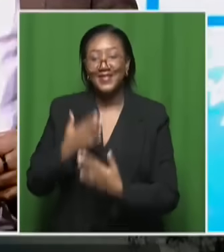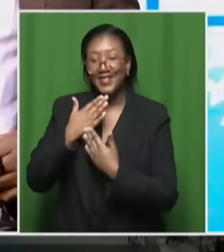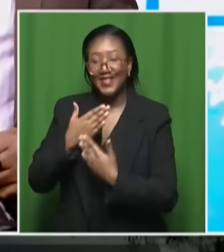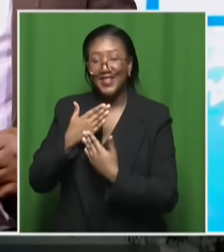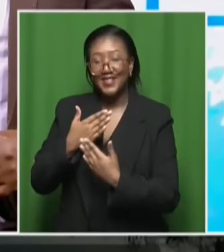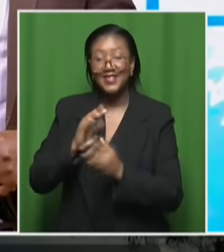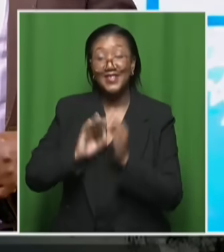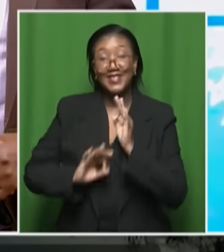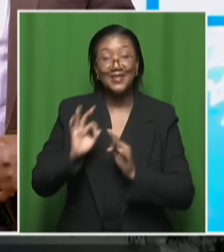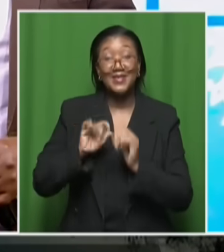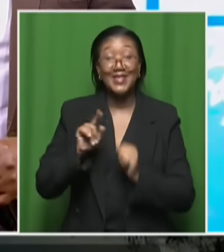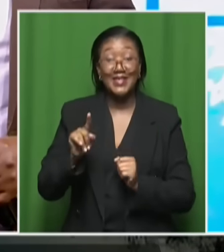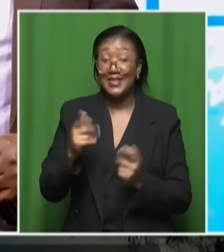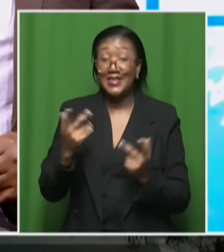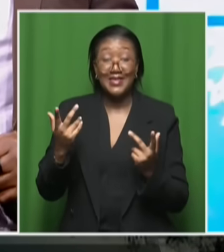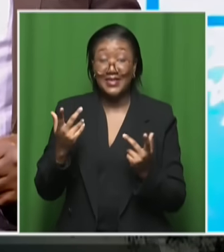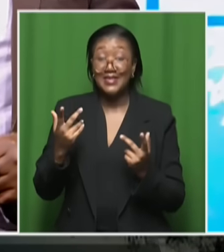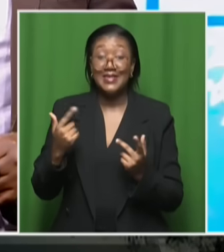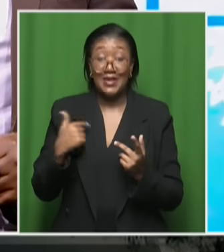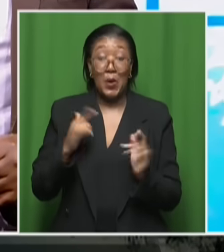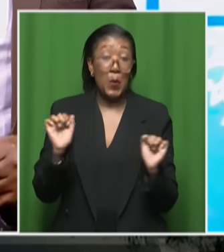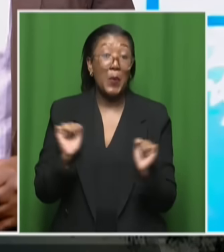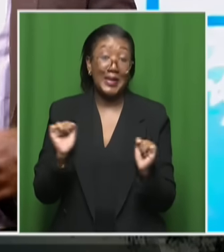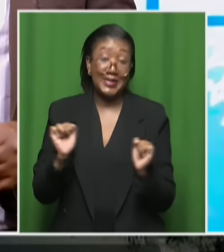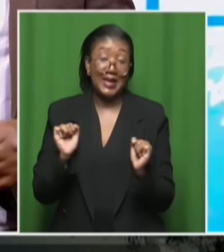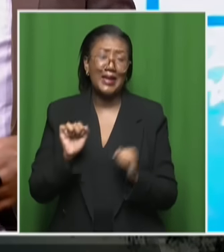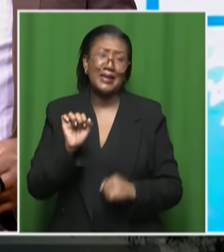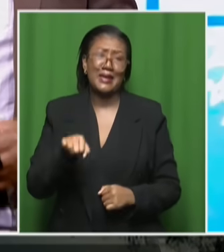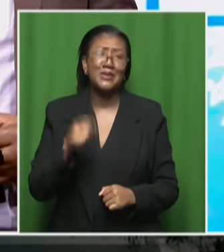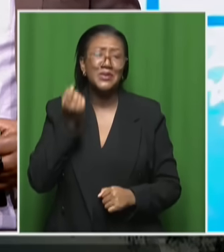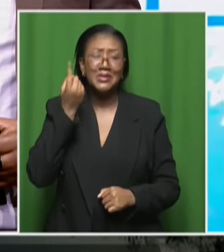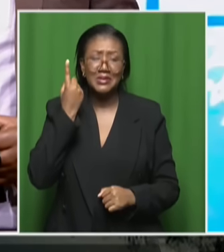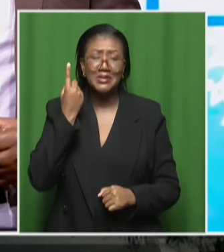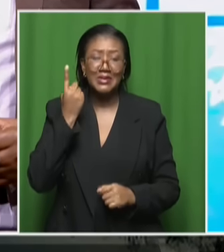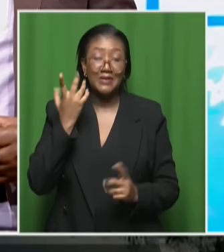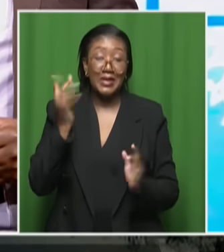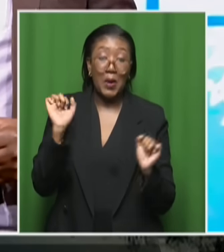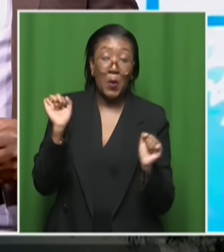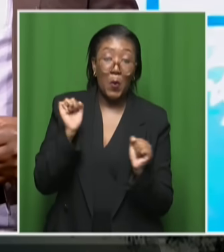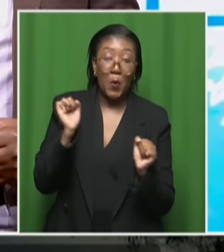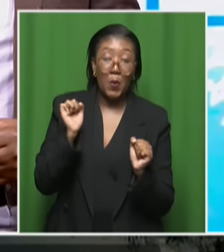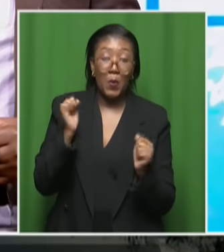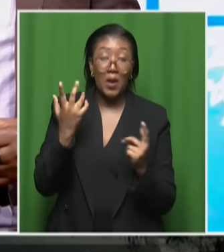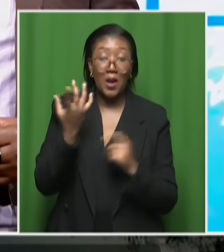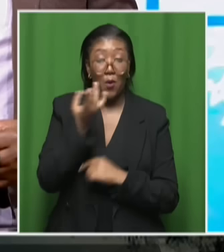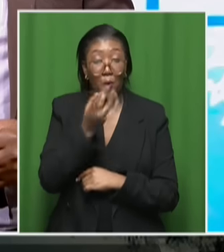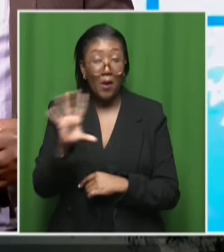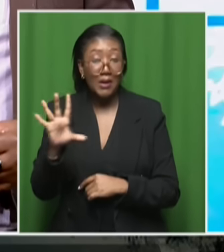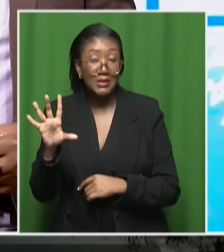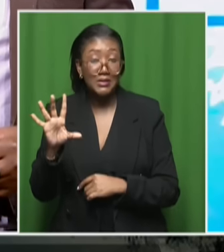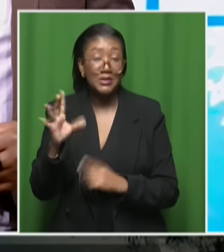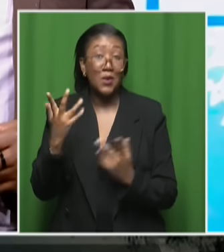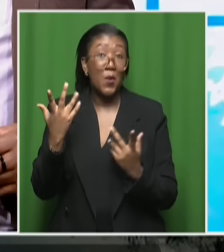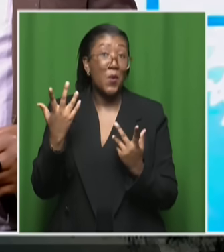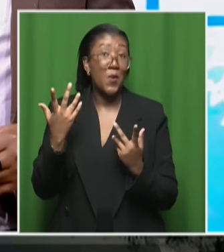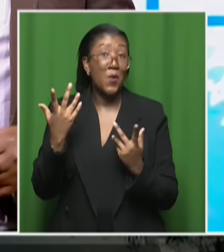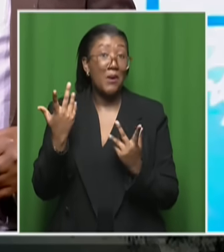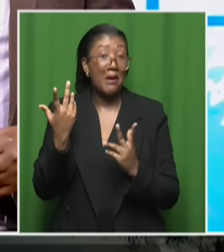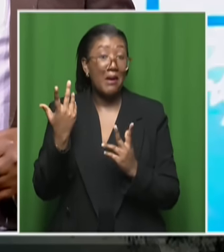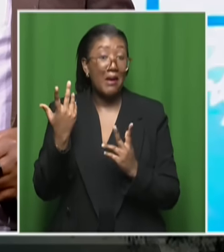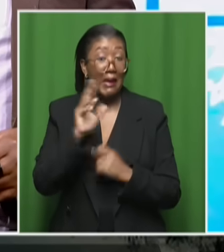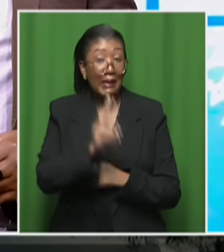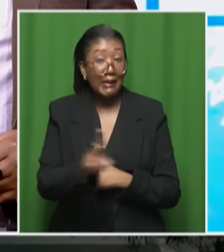that, because as I mentioned earlier on, it is winter, and we're wondering if this cold front is a one-time phenomenon. Does